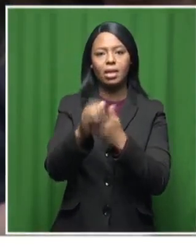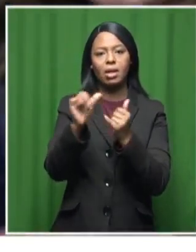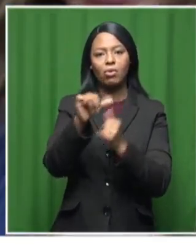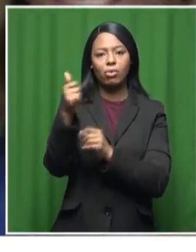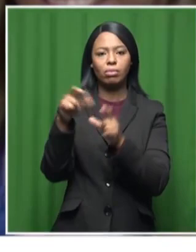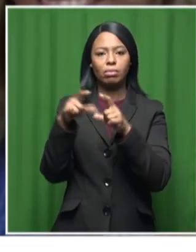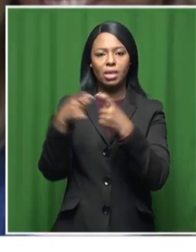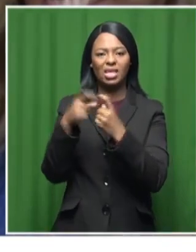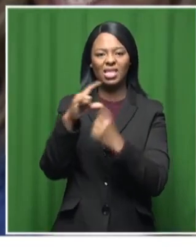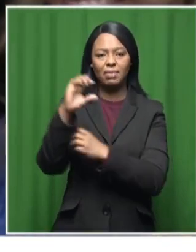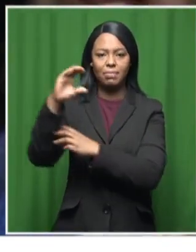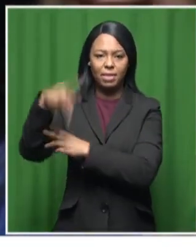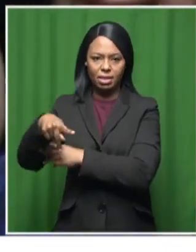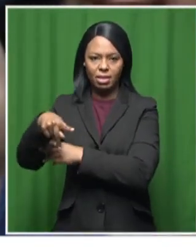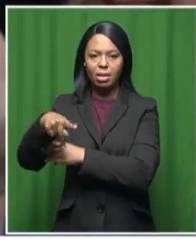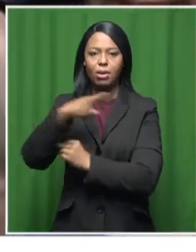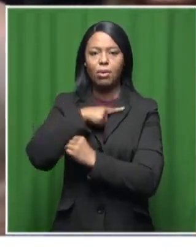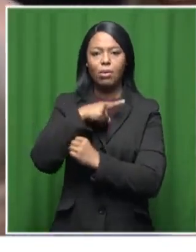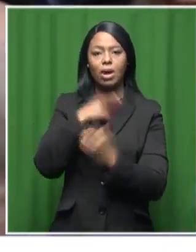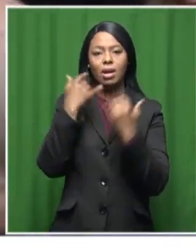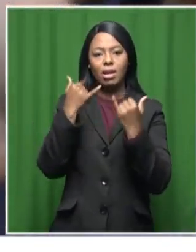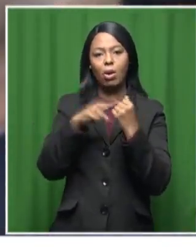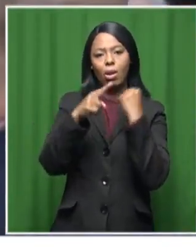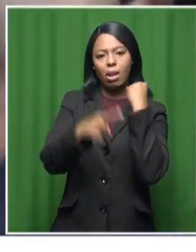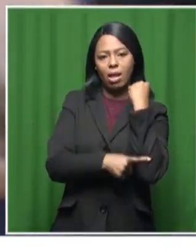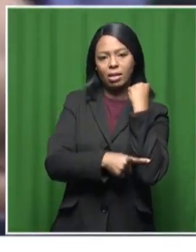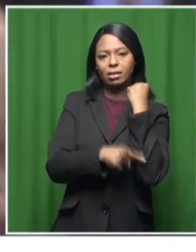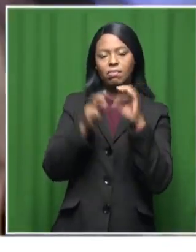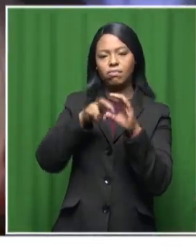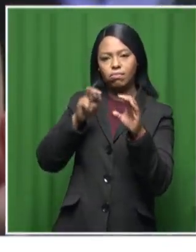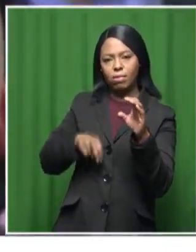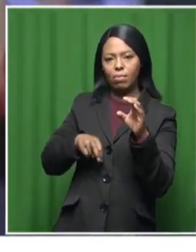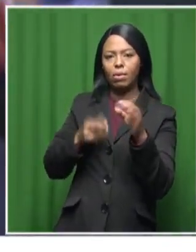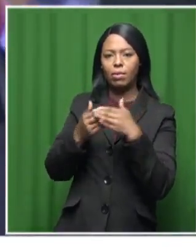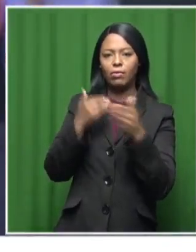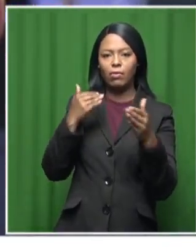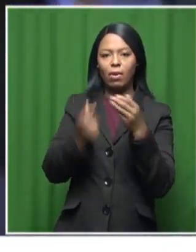Party when the last rival pulled out just before the